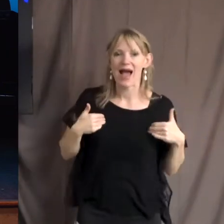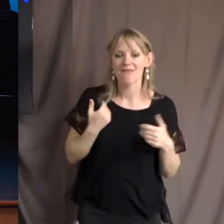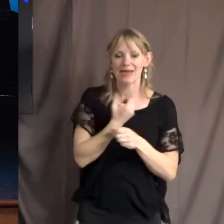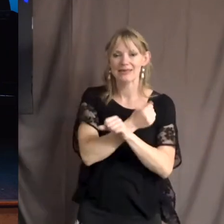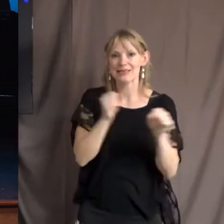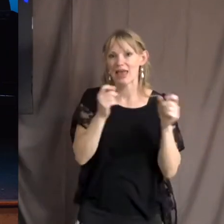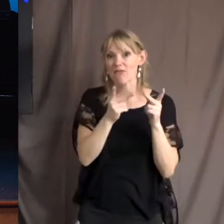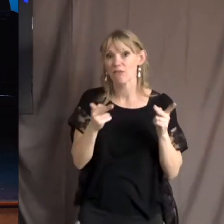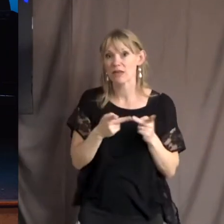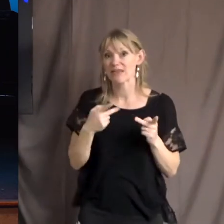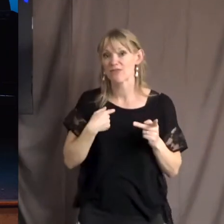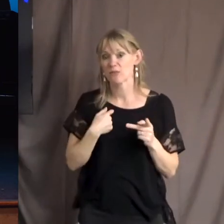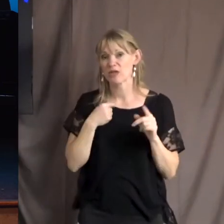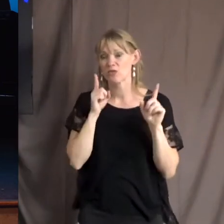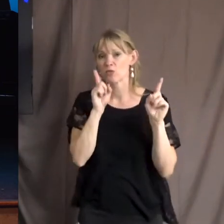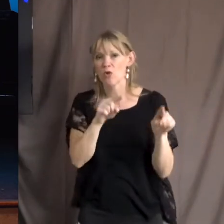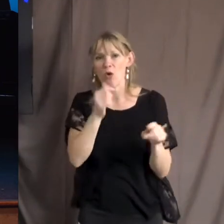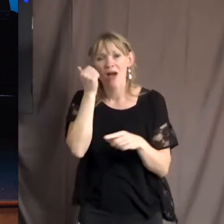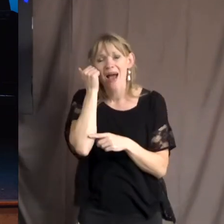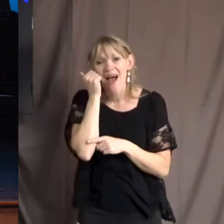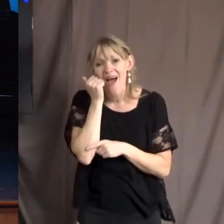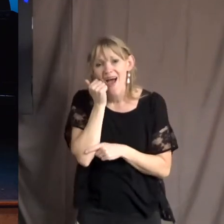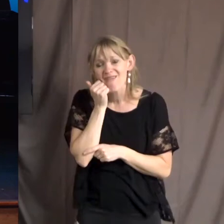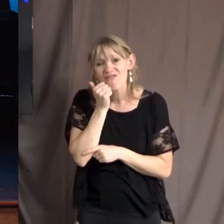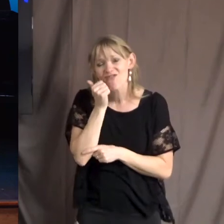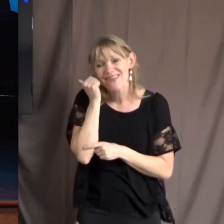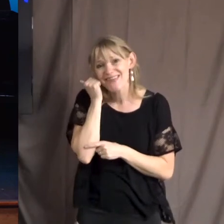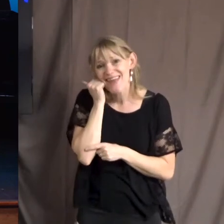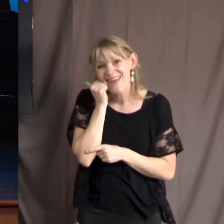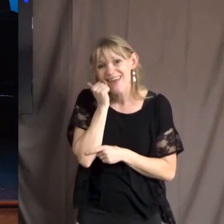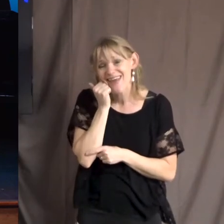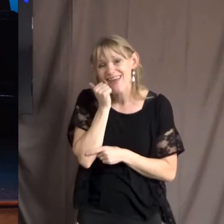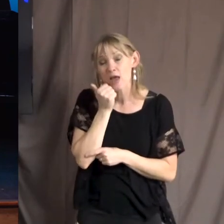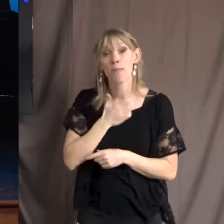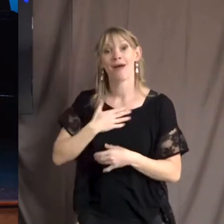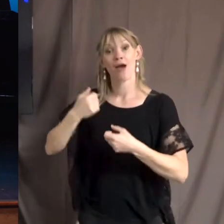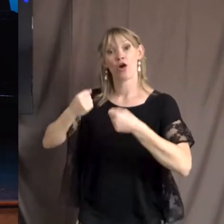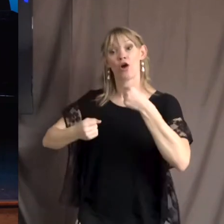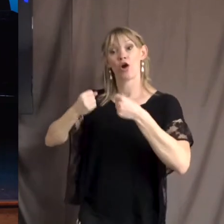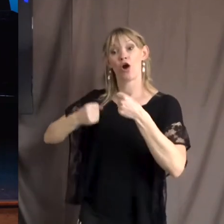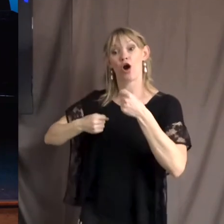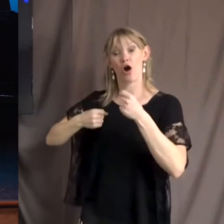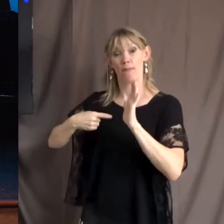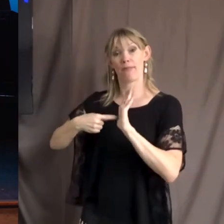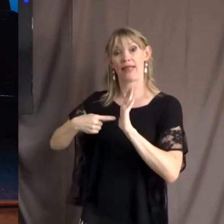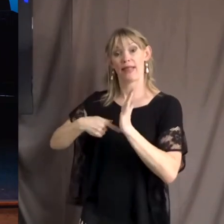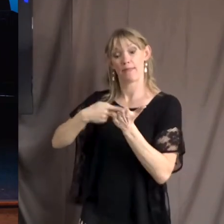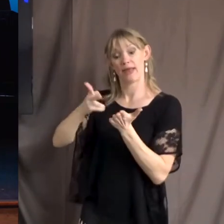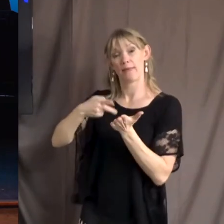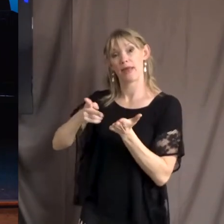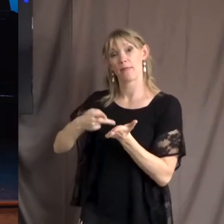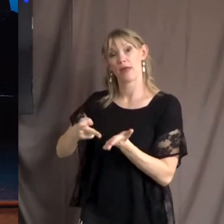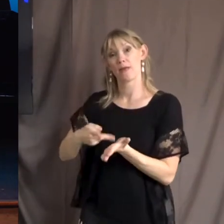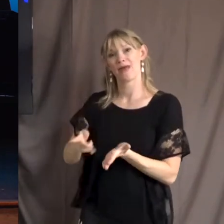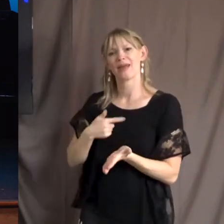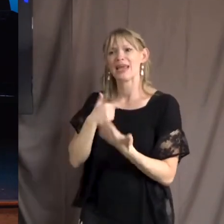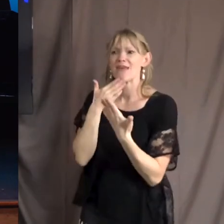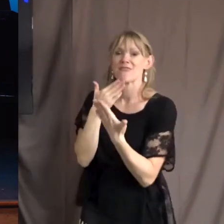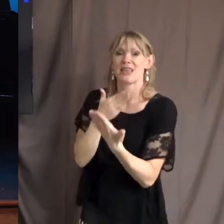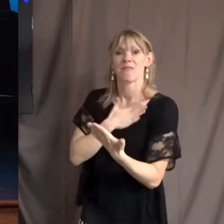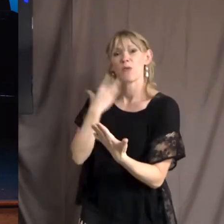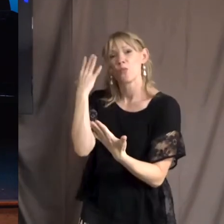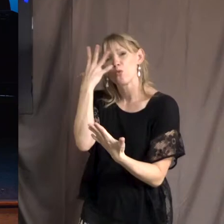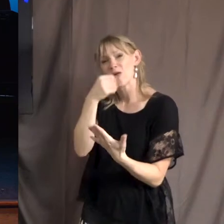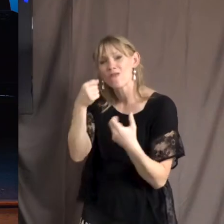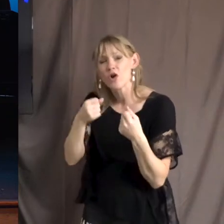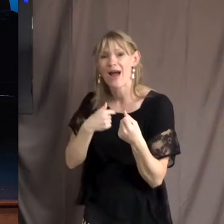me to be every day. I'm going to pay my car payment, and I'm going to give thanks for that beautiful car that I